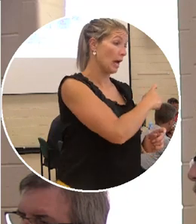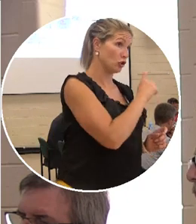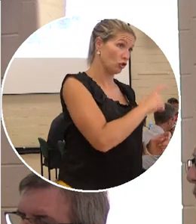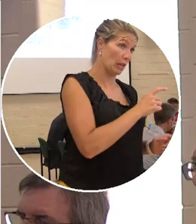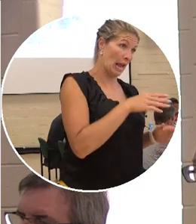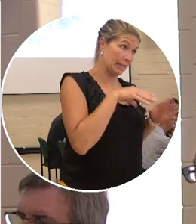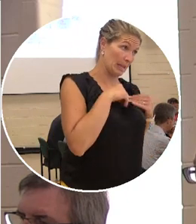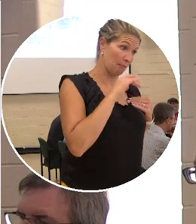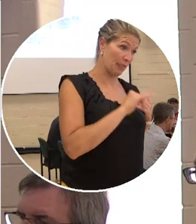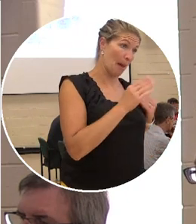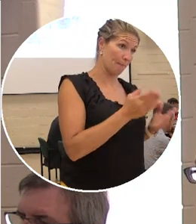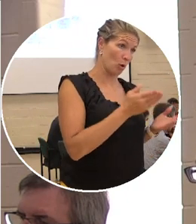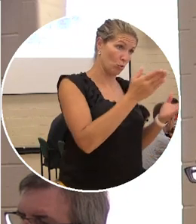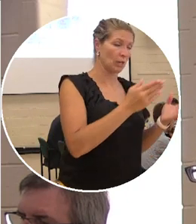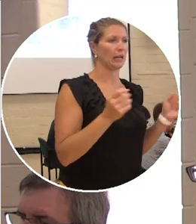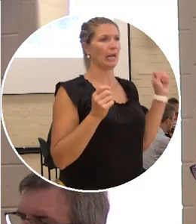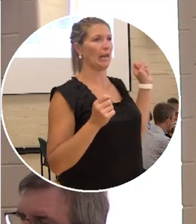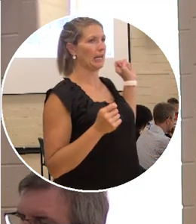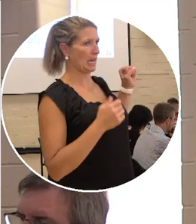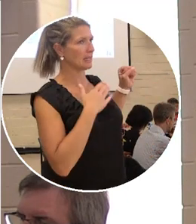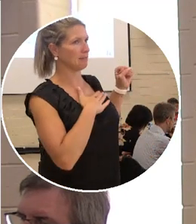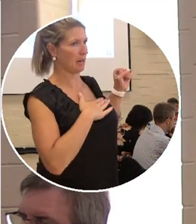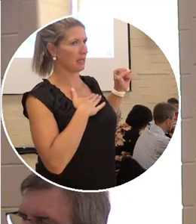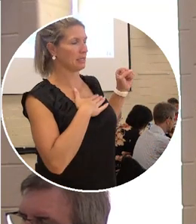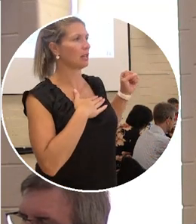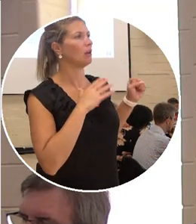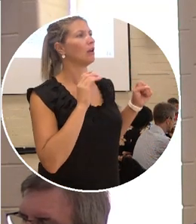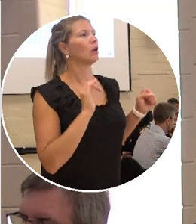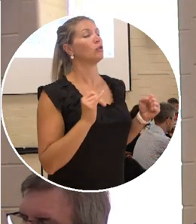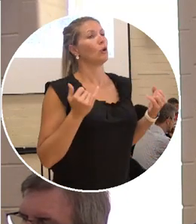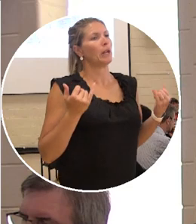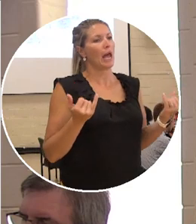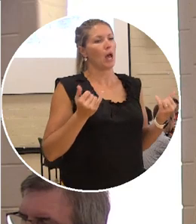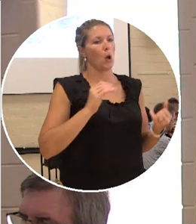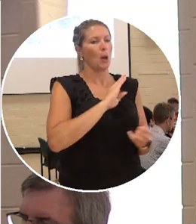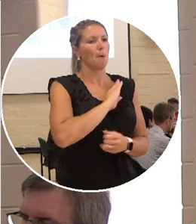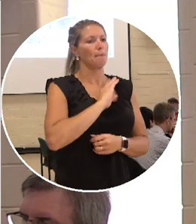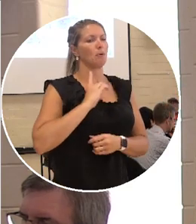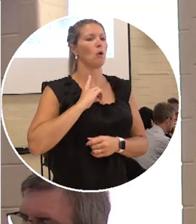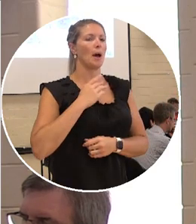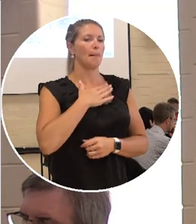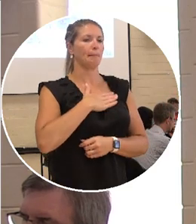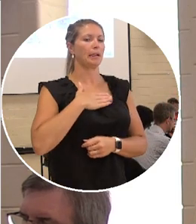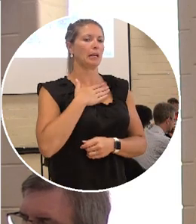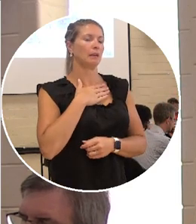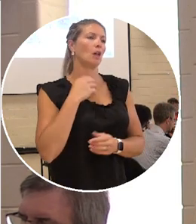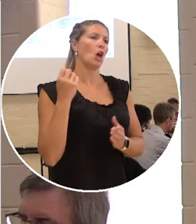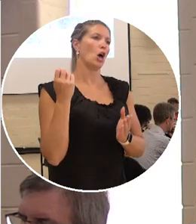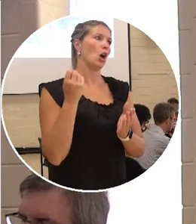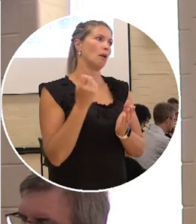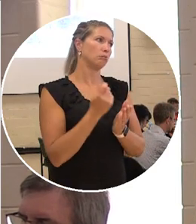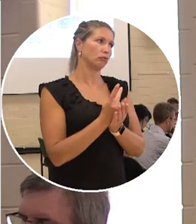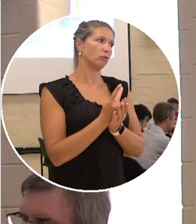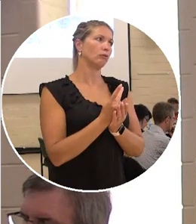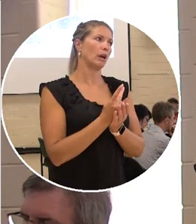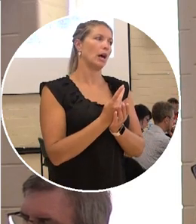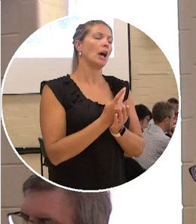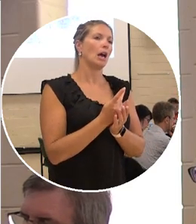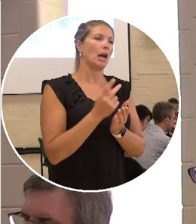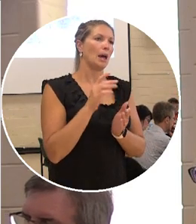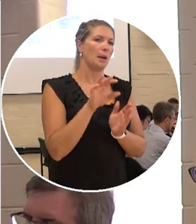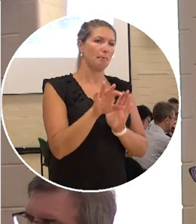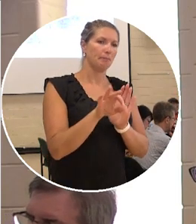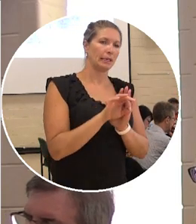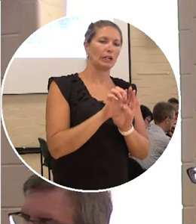that? Okay, so I'd like to move a motion that the board approve the Finance and Operation Committee report of July 9th,